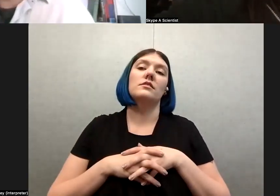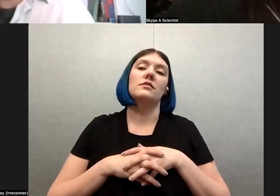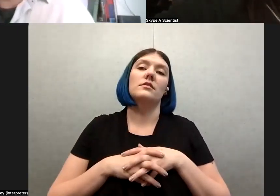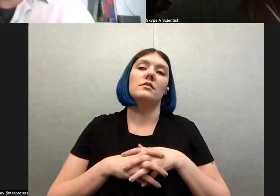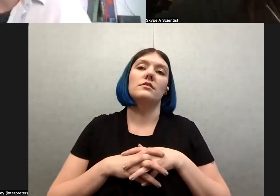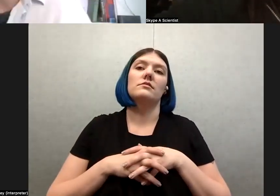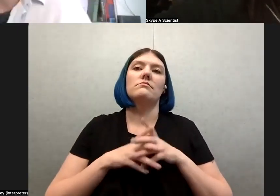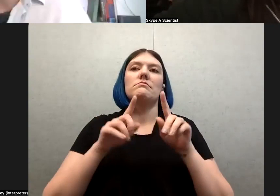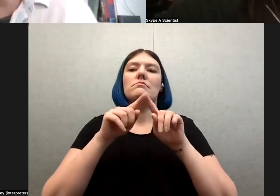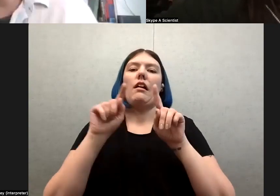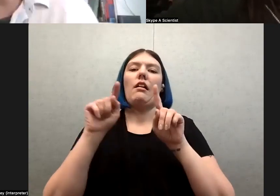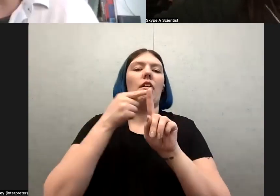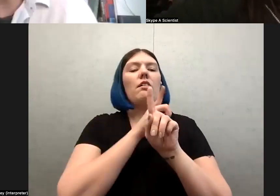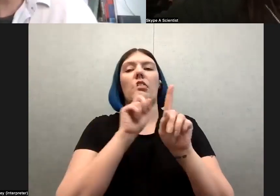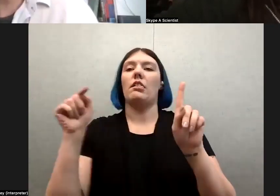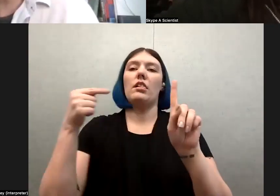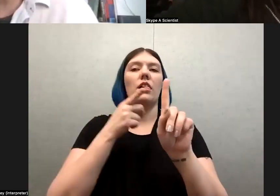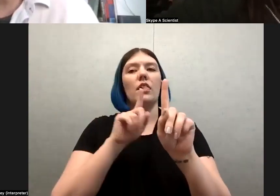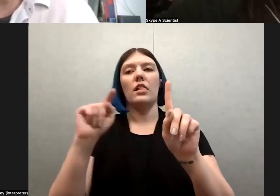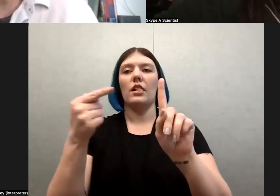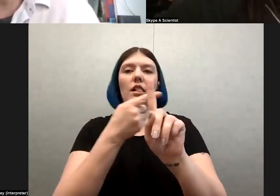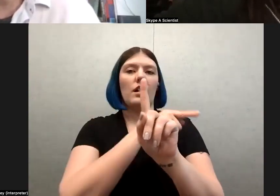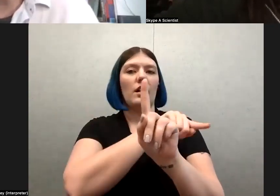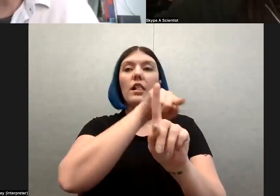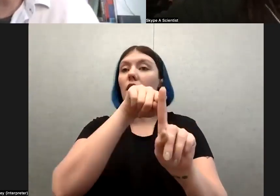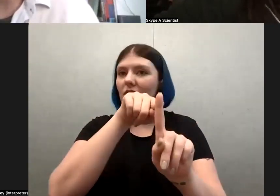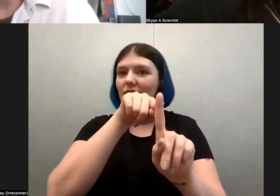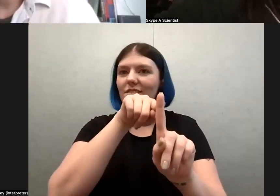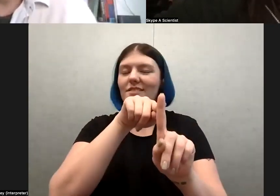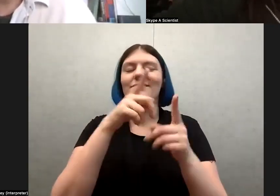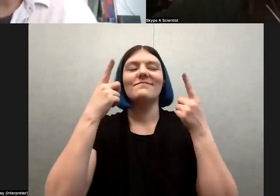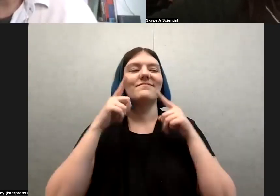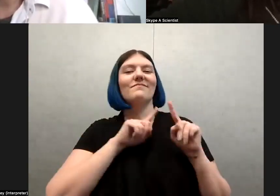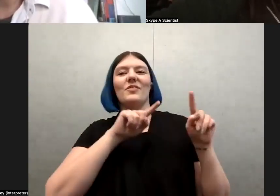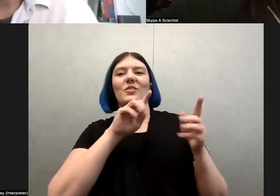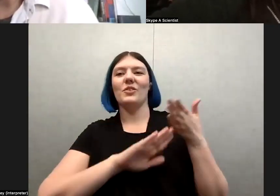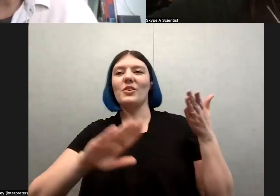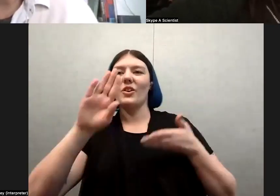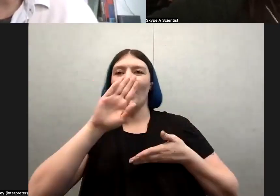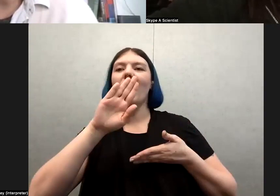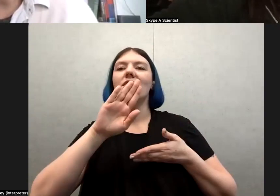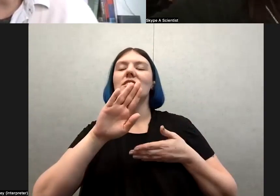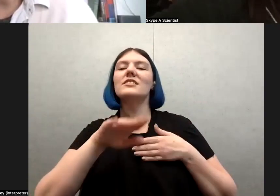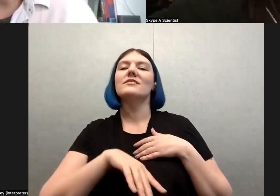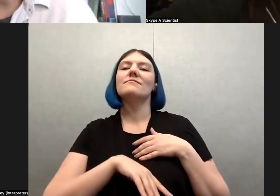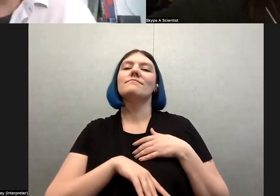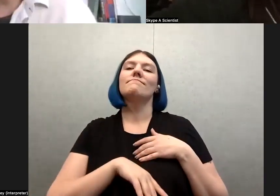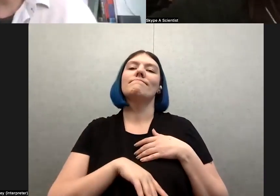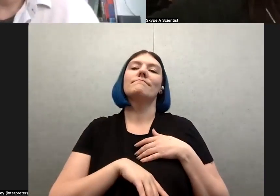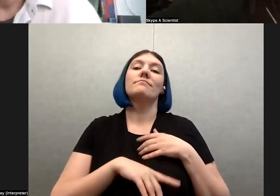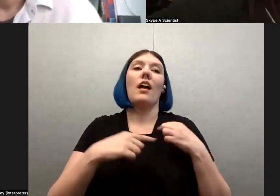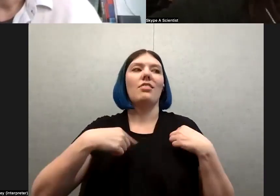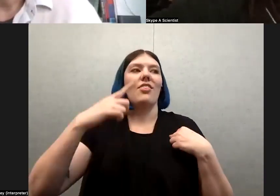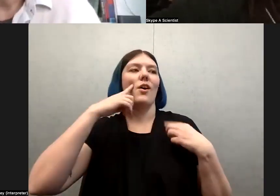long journey. So when I went to college, when I went to undergraduate, I thought I wanted to study